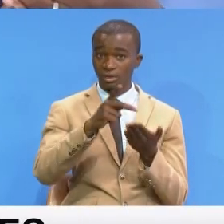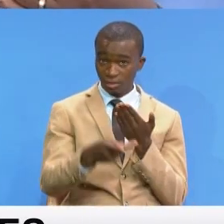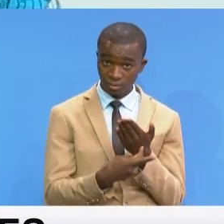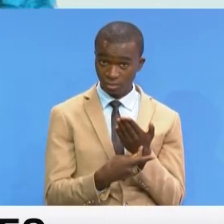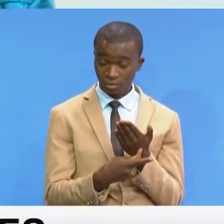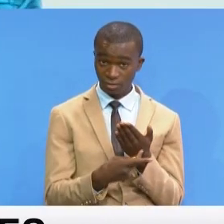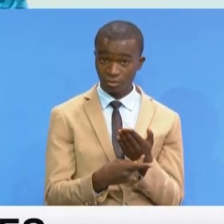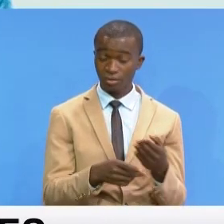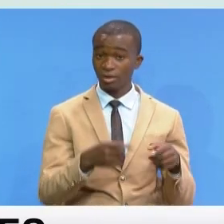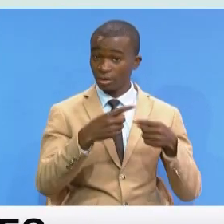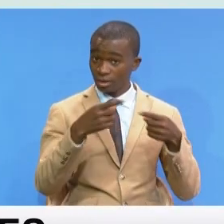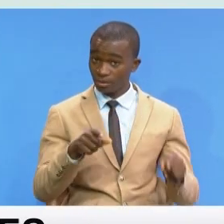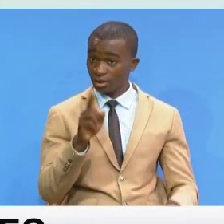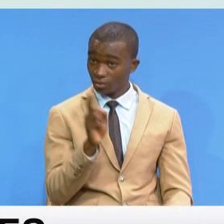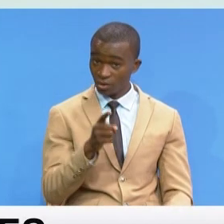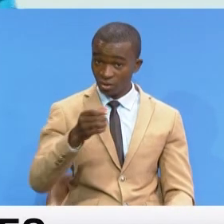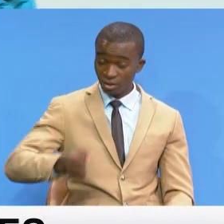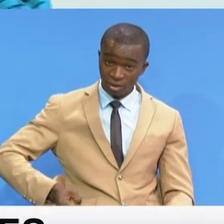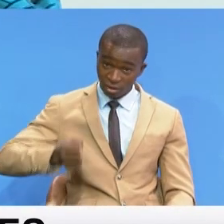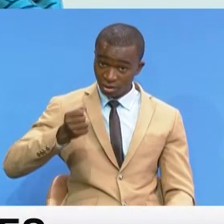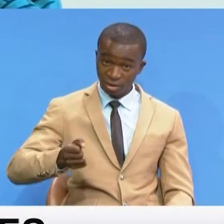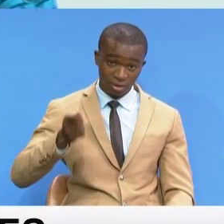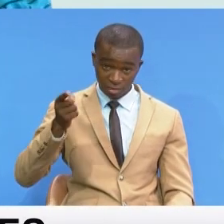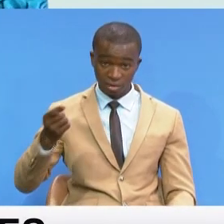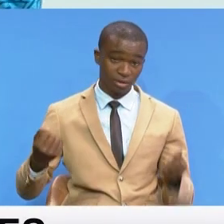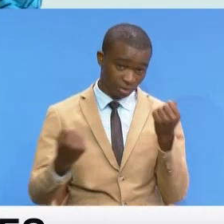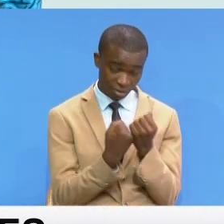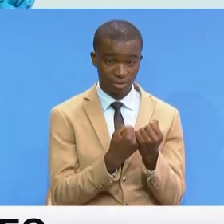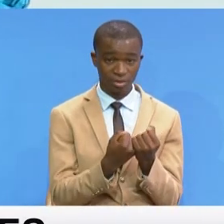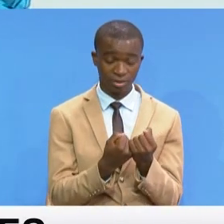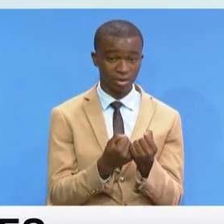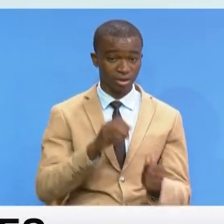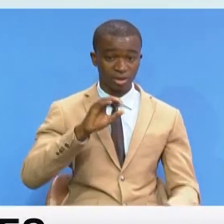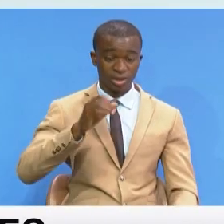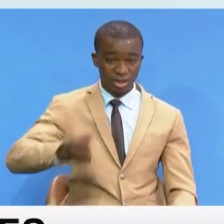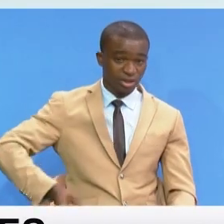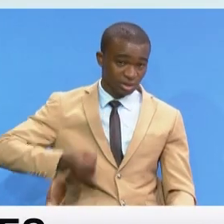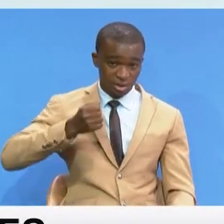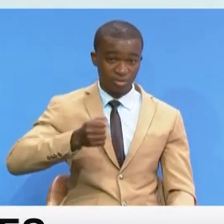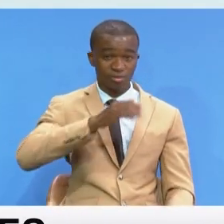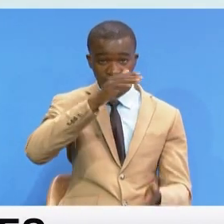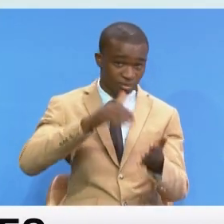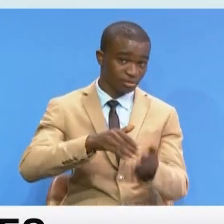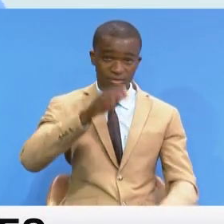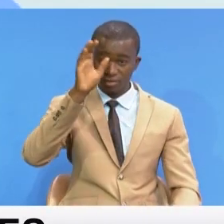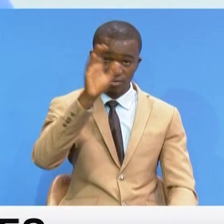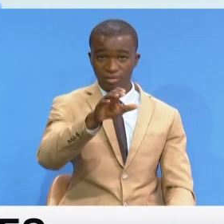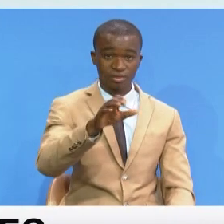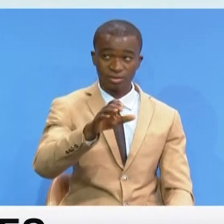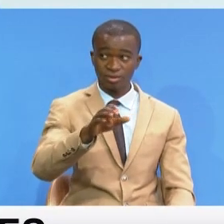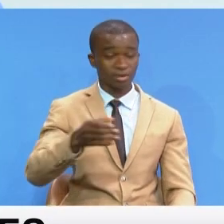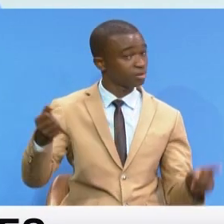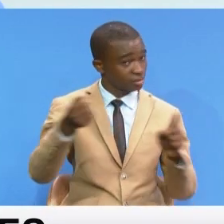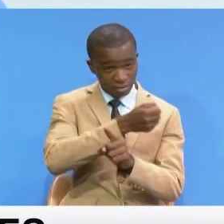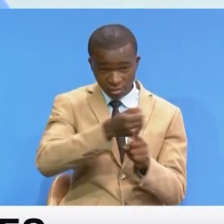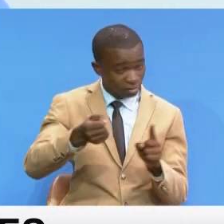in Chieftainess Kawaza's chiefdom and supported by Chief Chamuka of Central Province, who's a